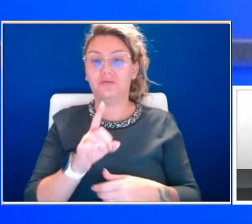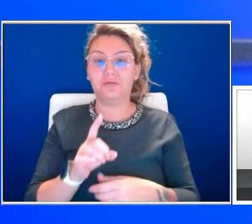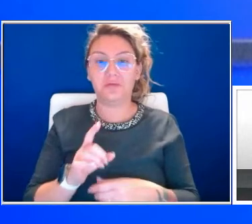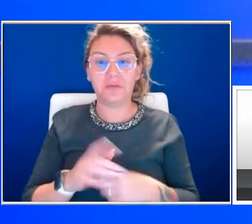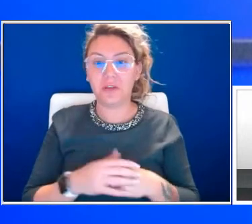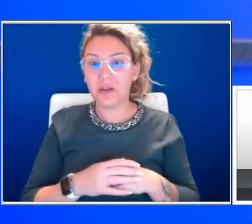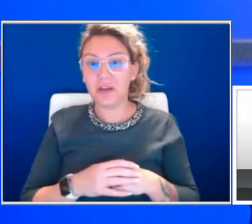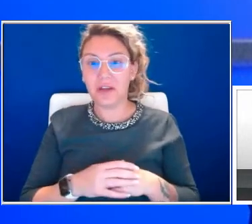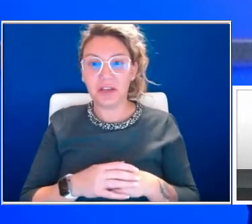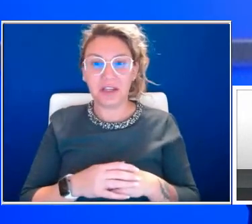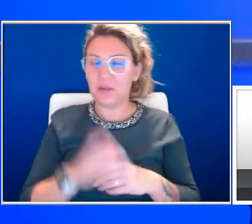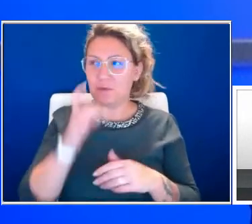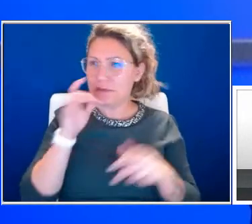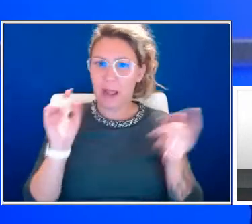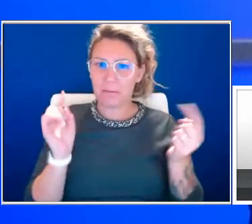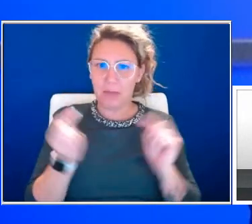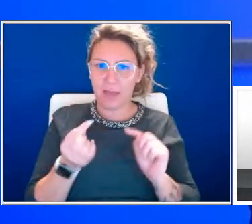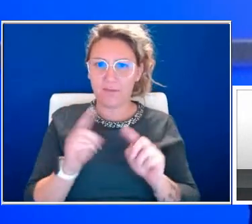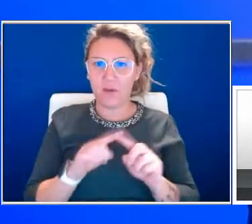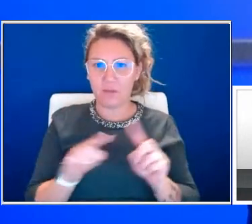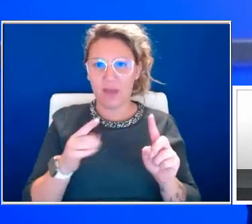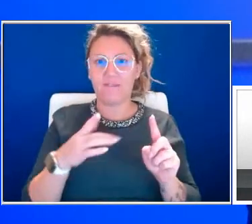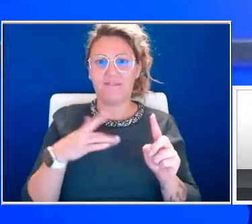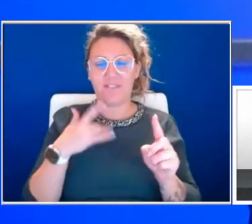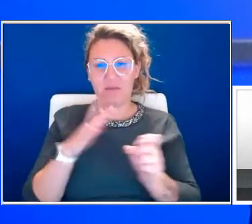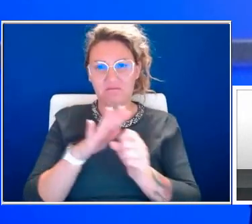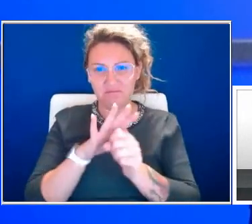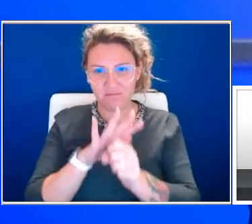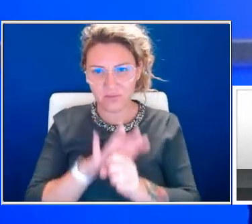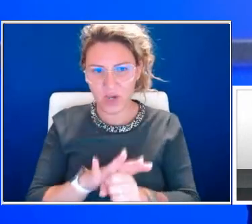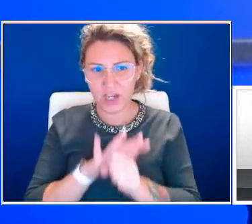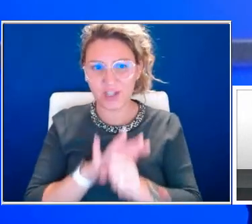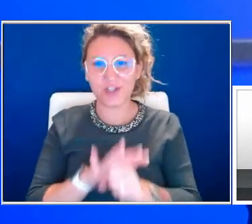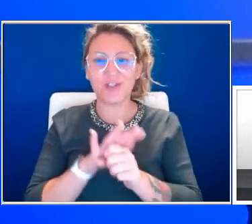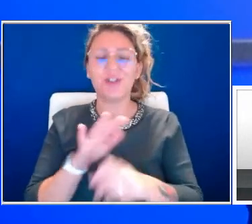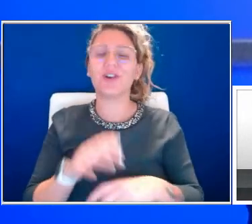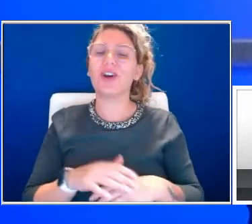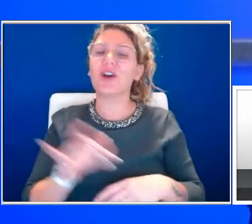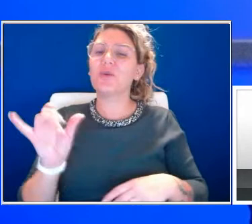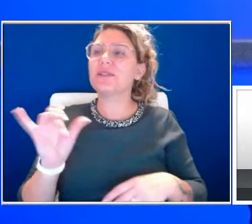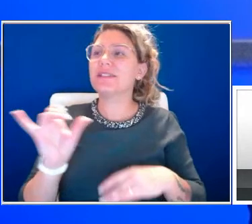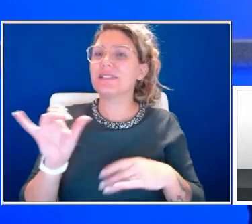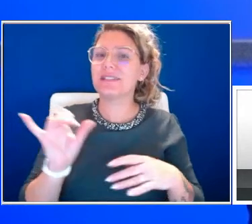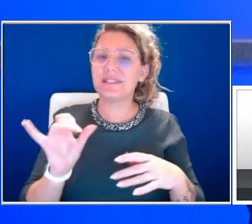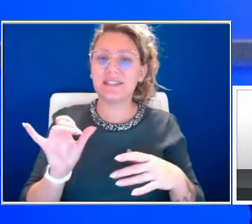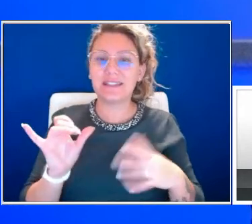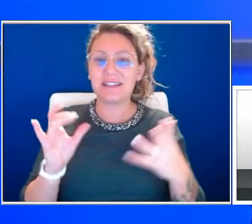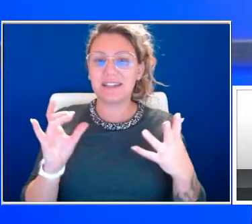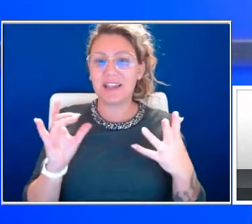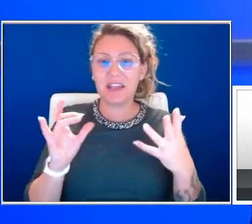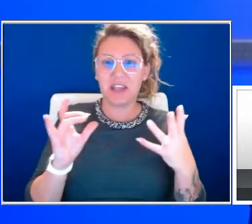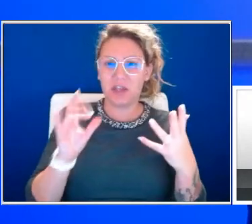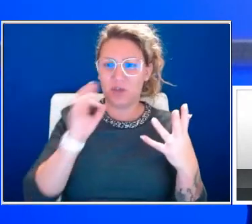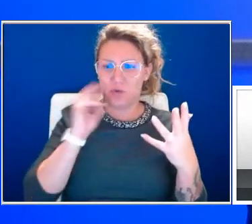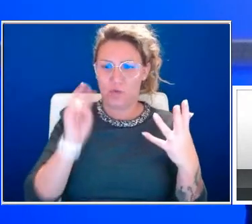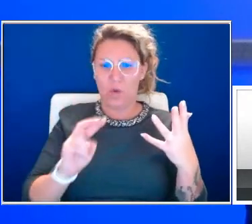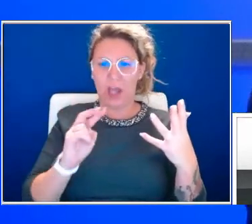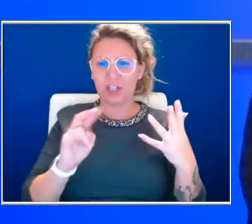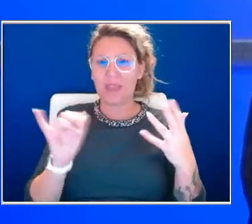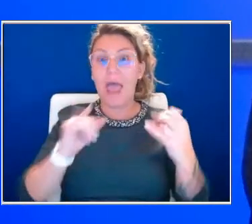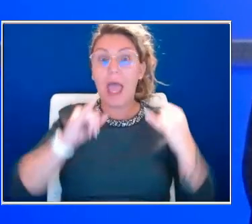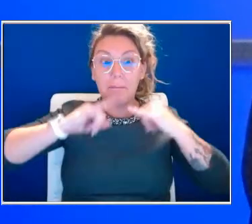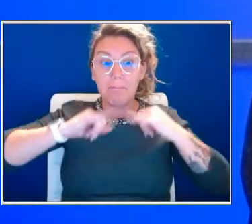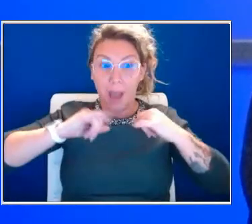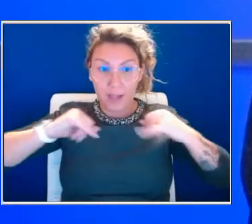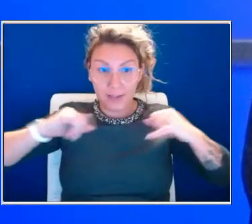was not painful, but I did feel pressure. Well, it was like watching a piece of spaghetti come out of your leg. I only